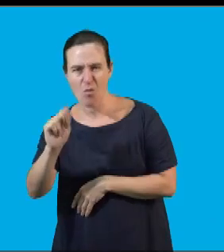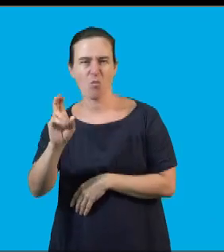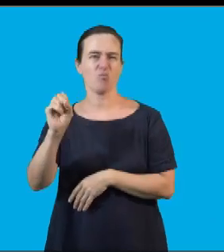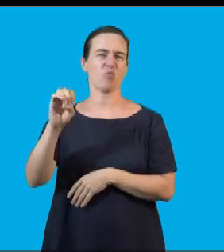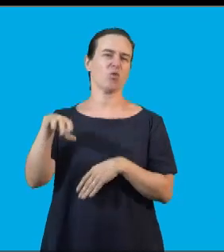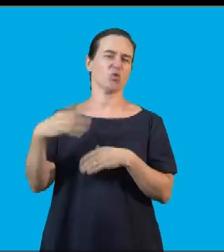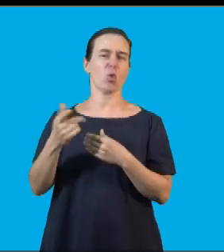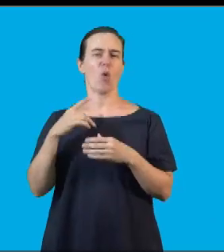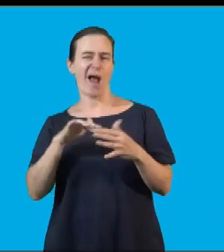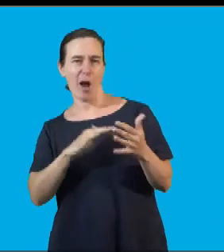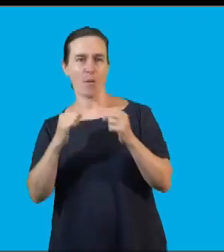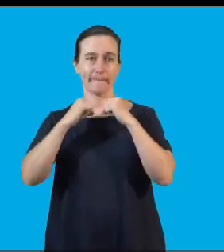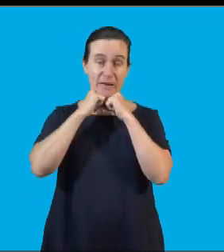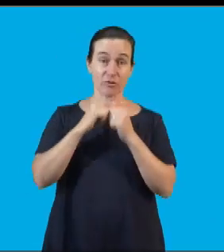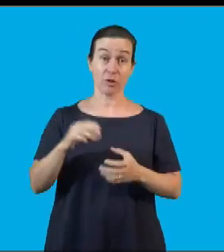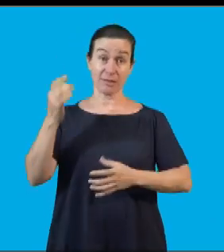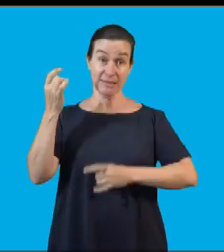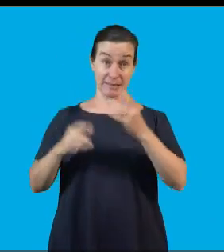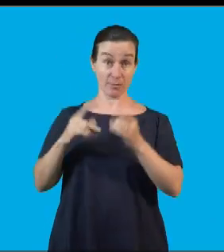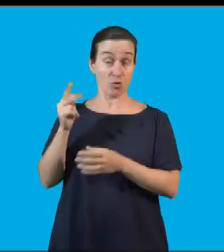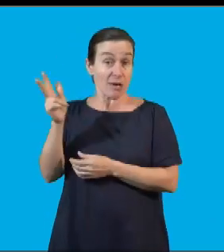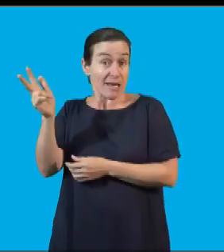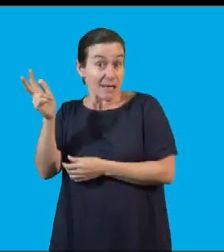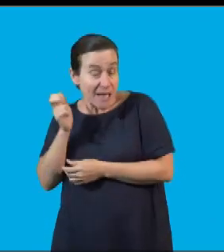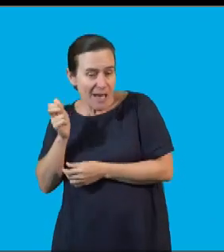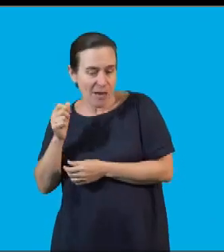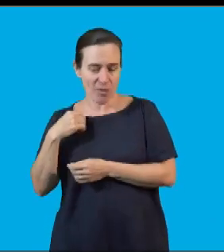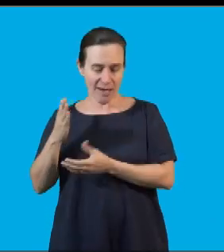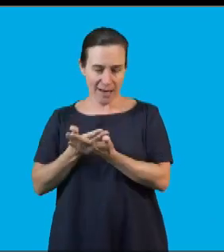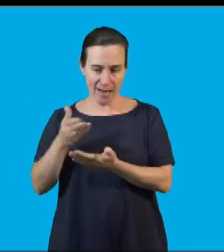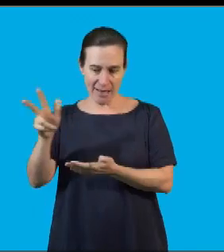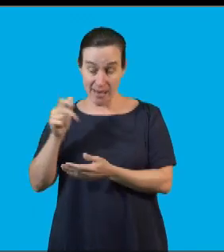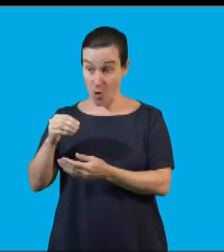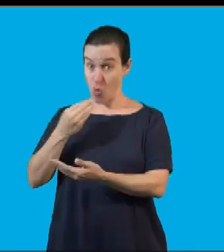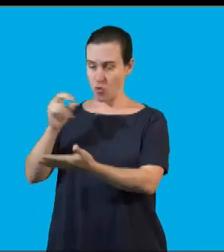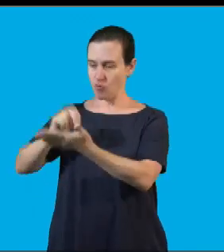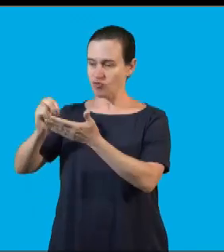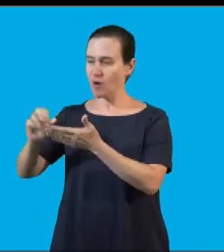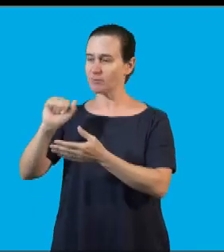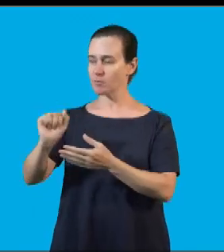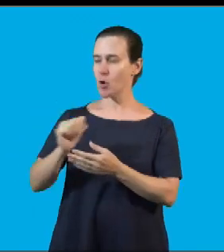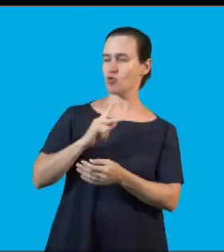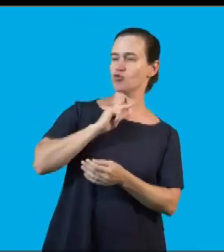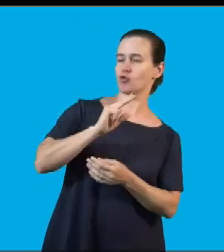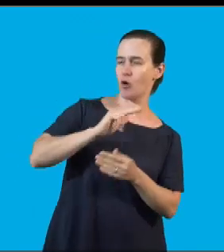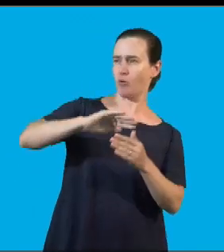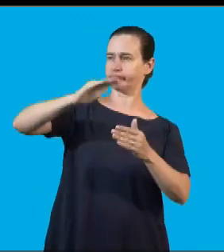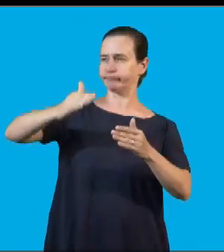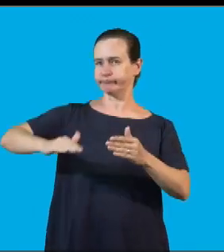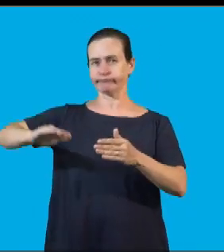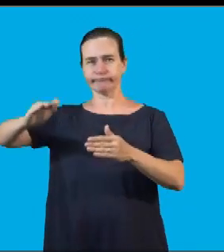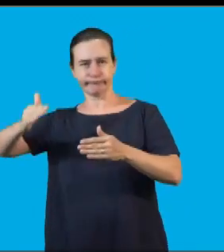its author is sometimes easier to understand, by the inflections in their voice, a meaning you would not otherwise have picked